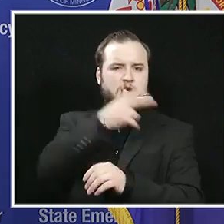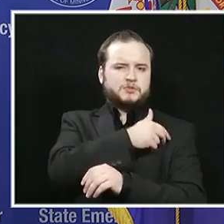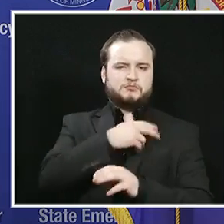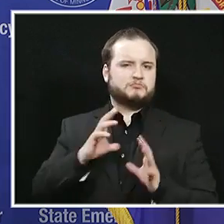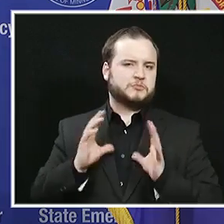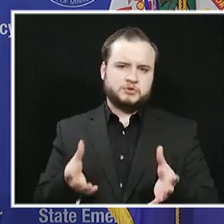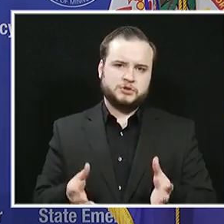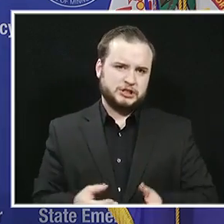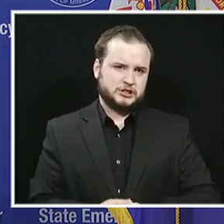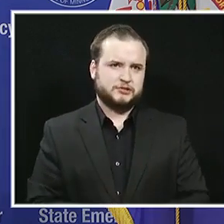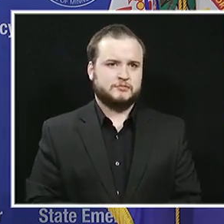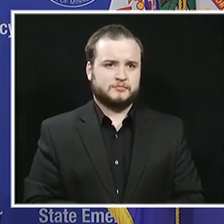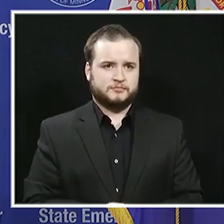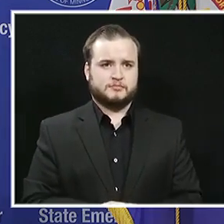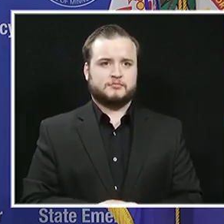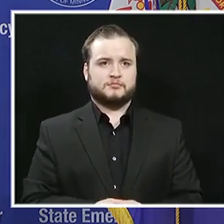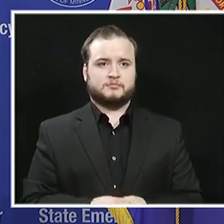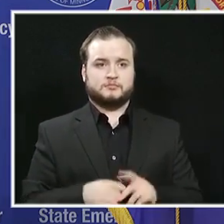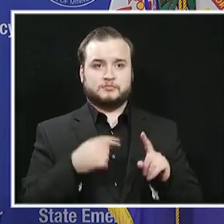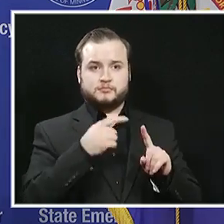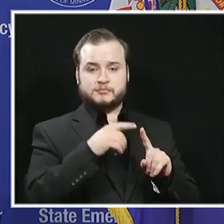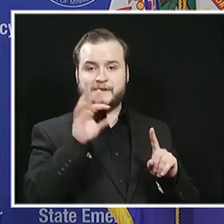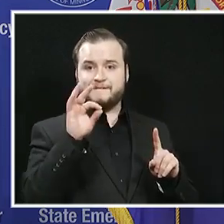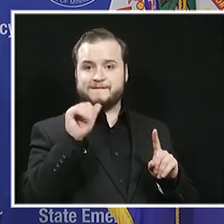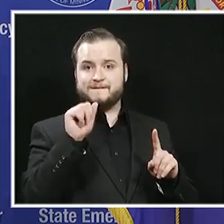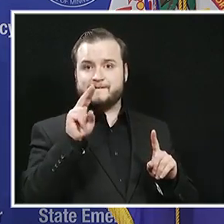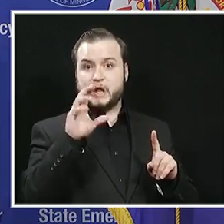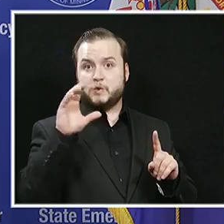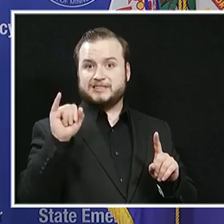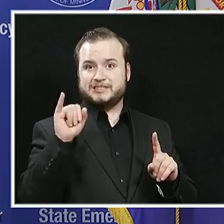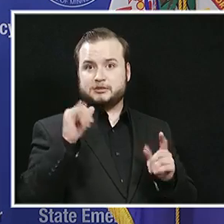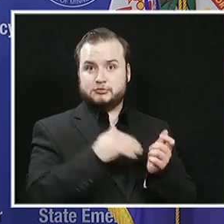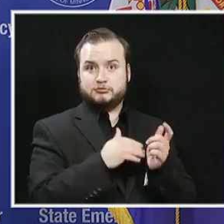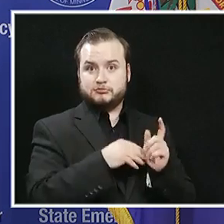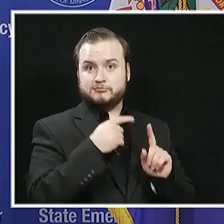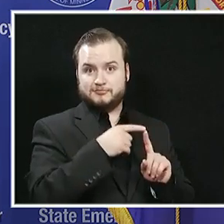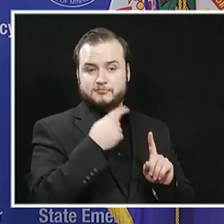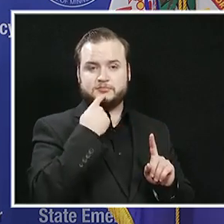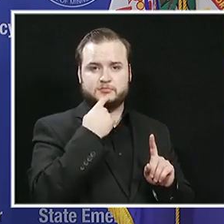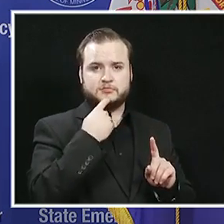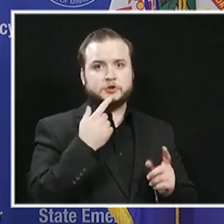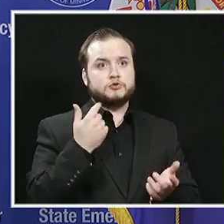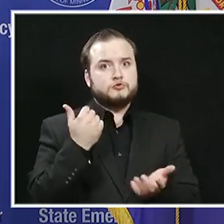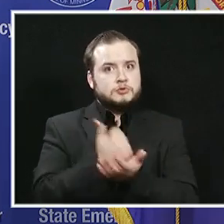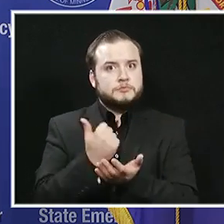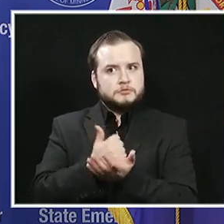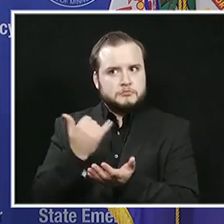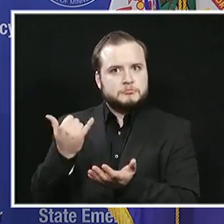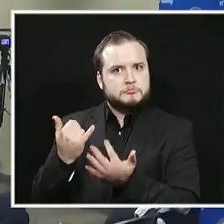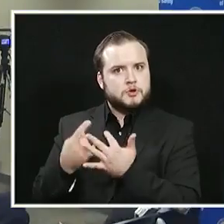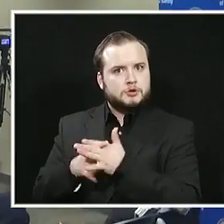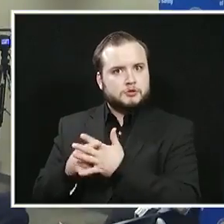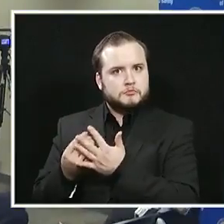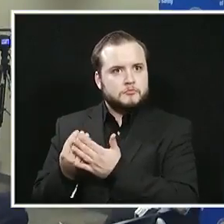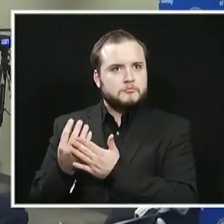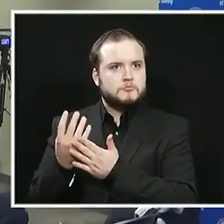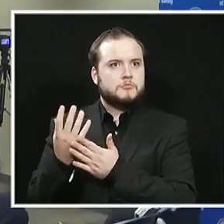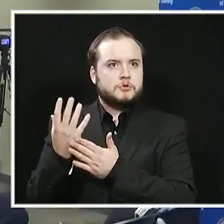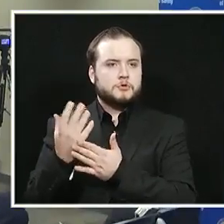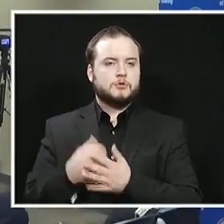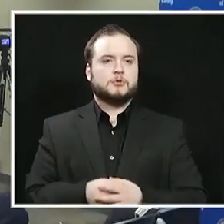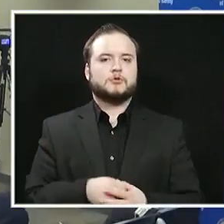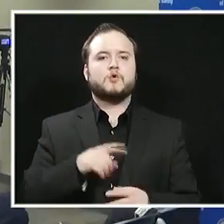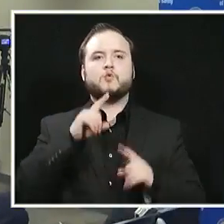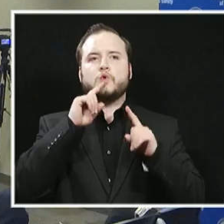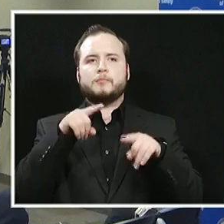be in a therapeutic. That would be for those 5% at the end, and now you're in a whole different situation. Statewide media have a lot of outdoor-related